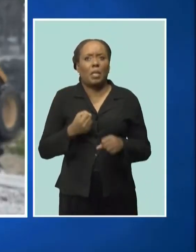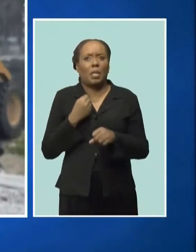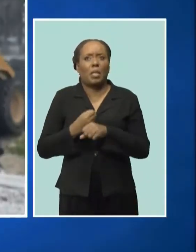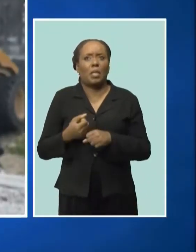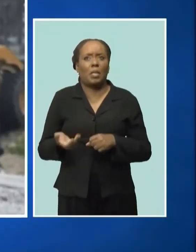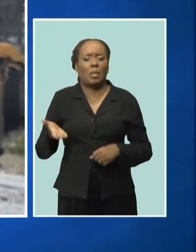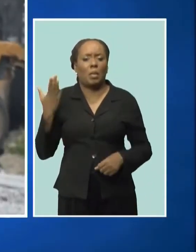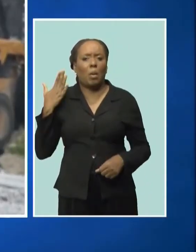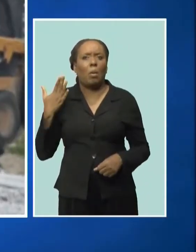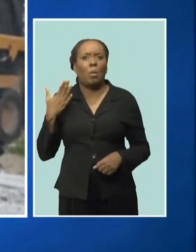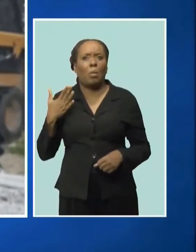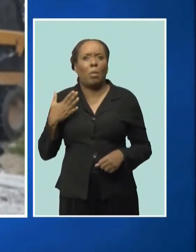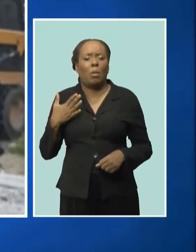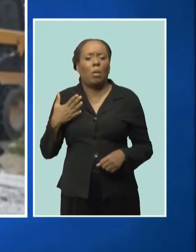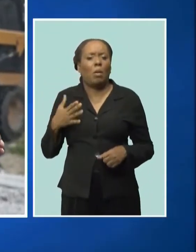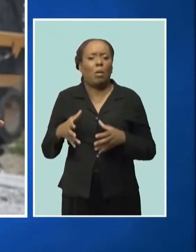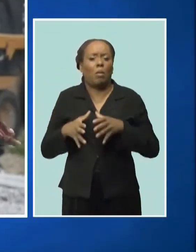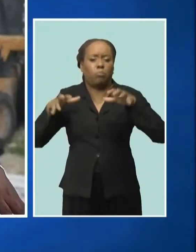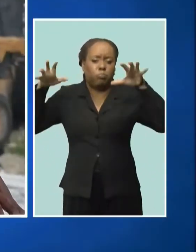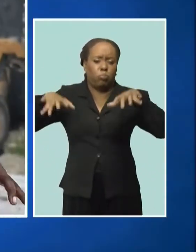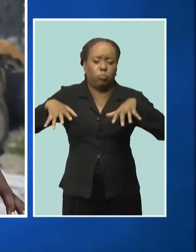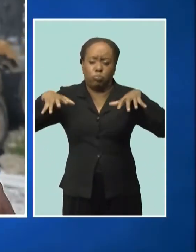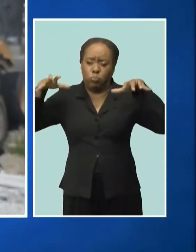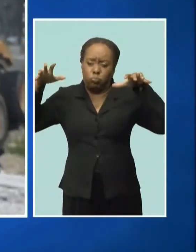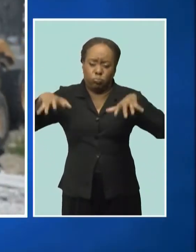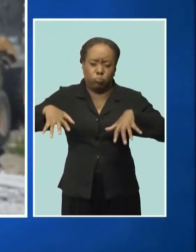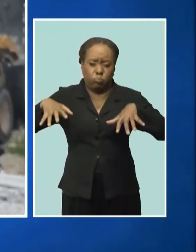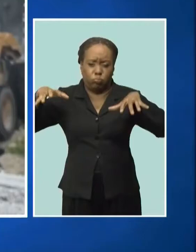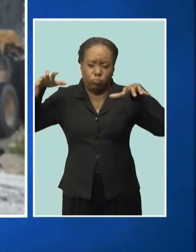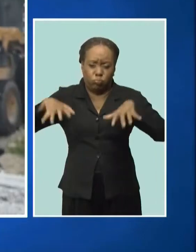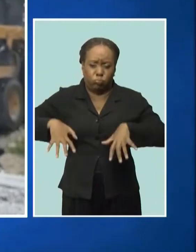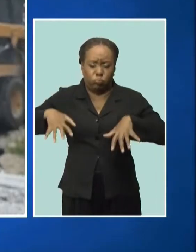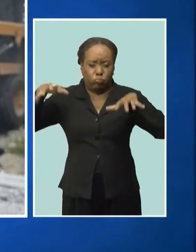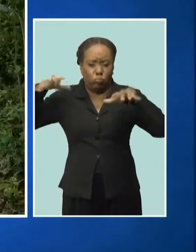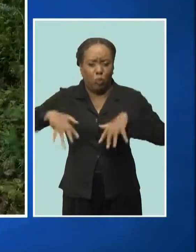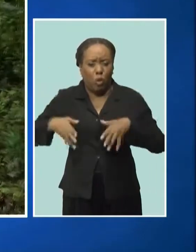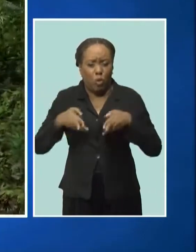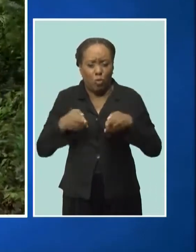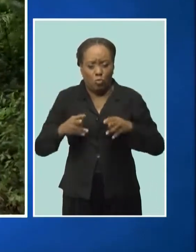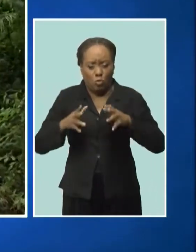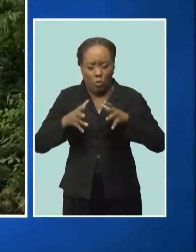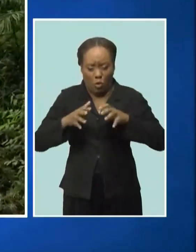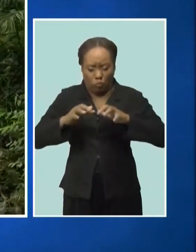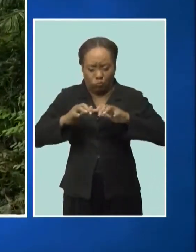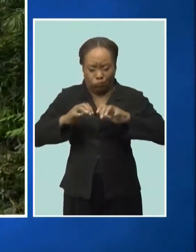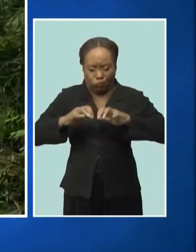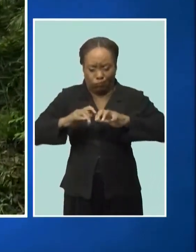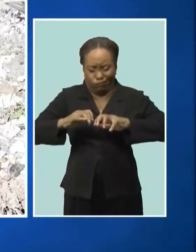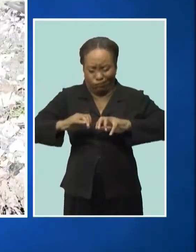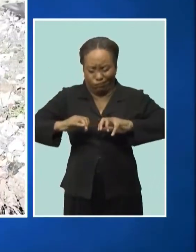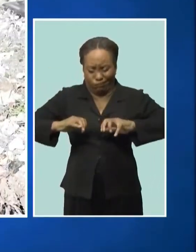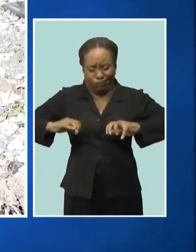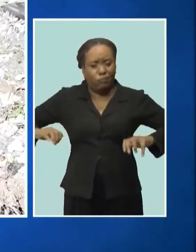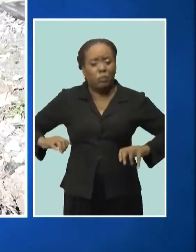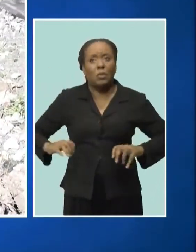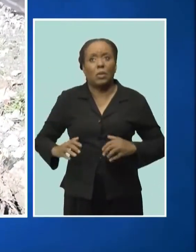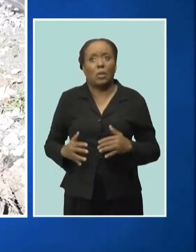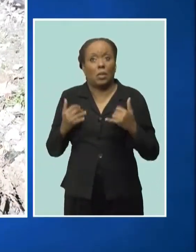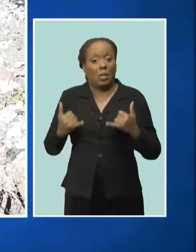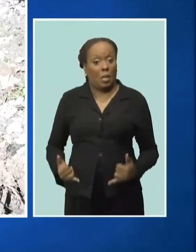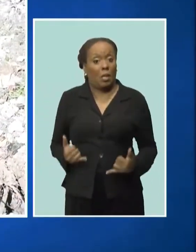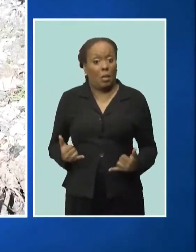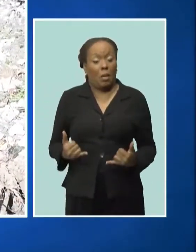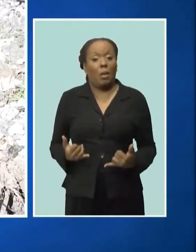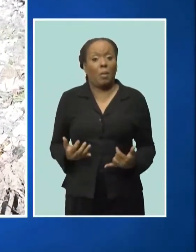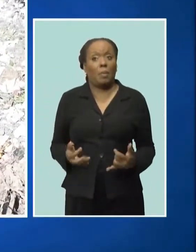heavy rains, and the communities of Hillaby, where we are right now, and White Hill were separated. Now today,